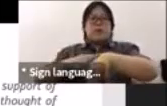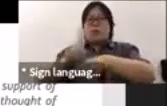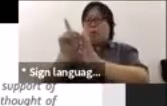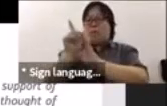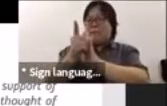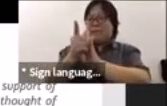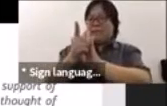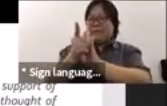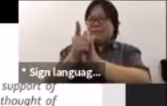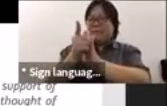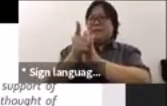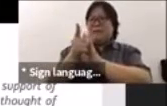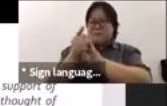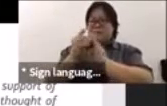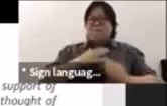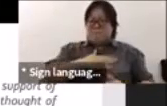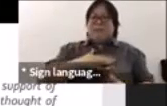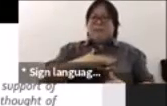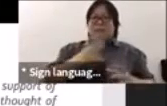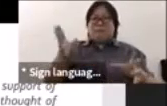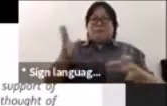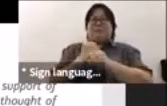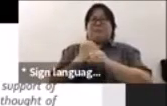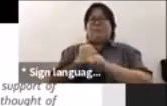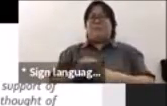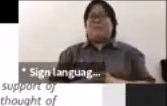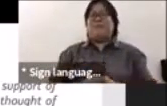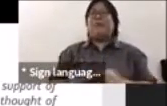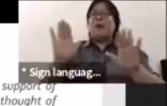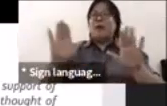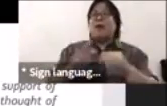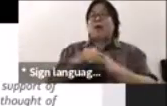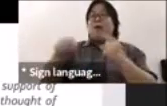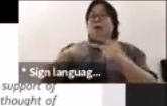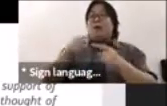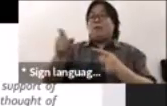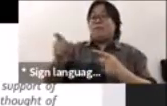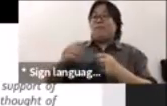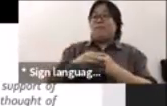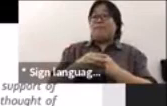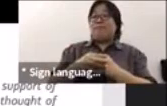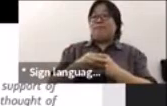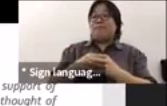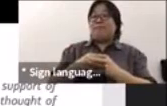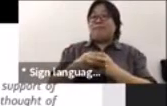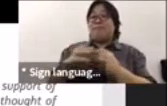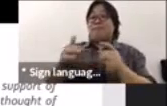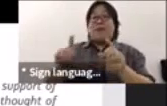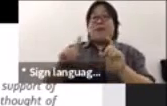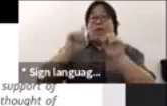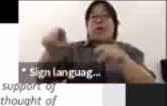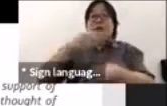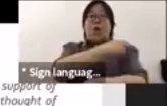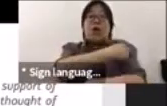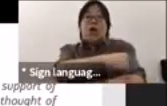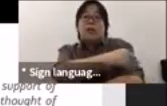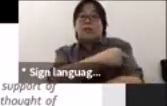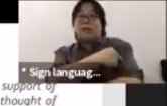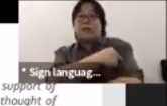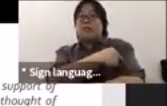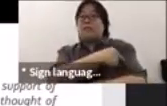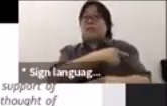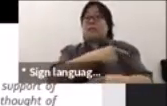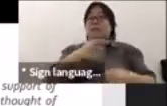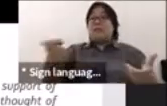If you kindly. Sure. So when she went to the next hospital, there people replied that you don't